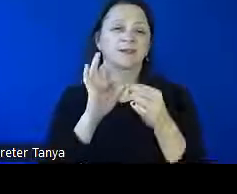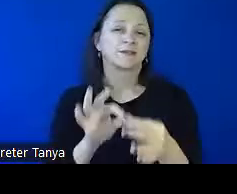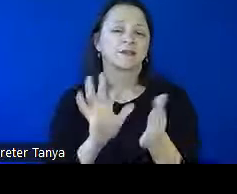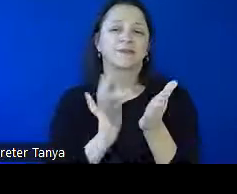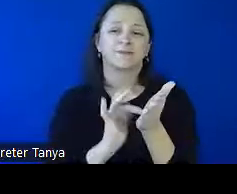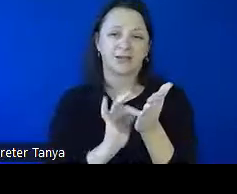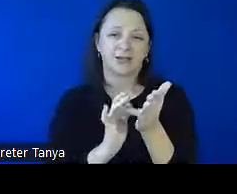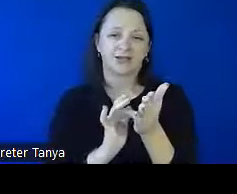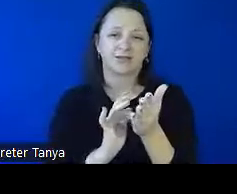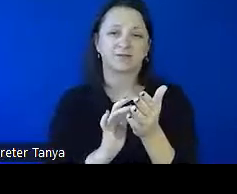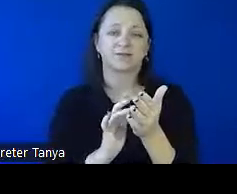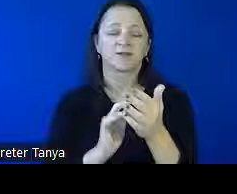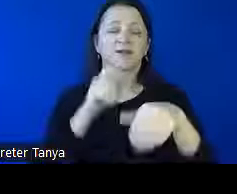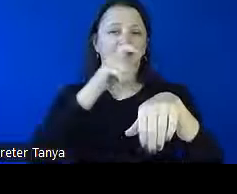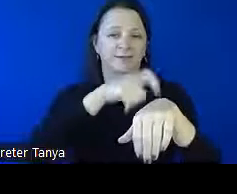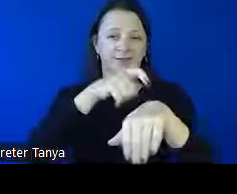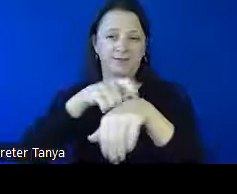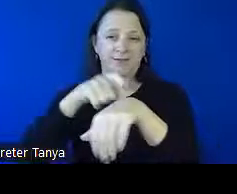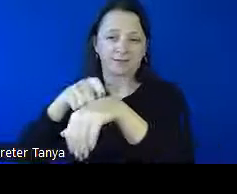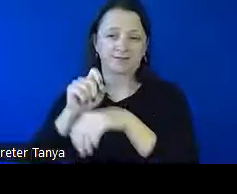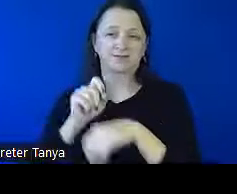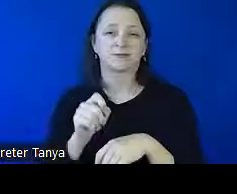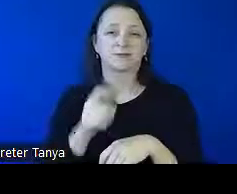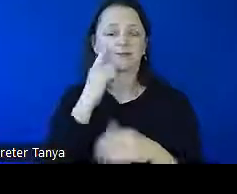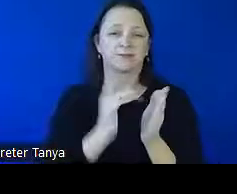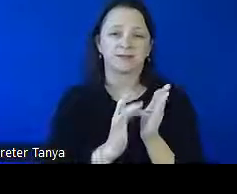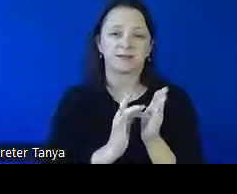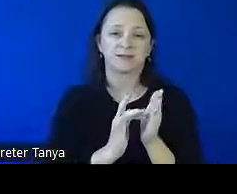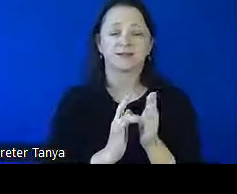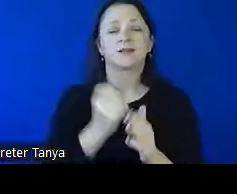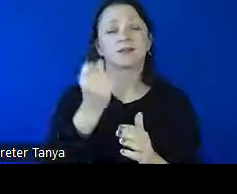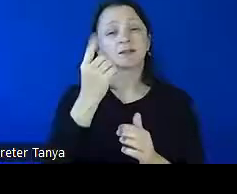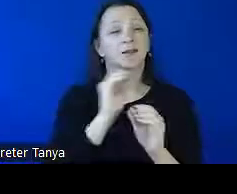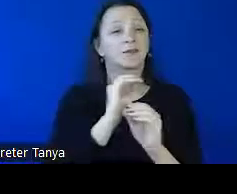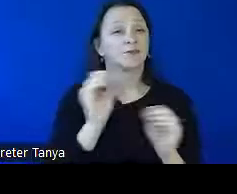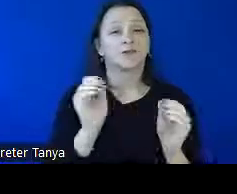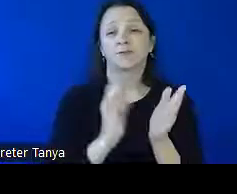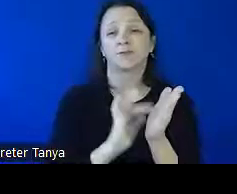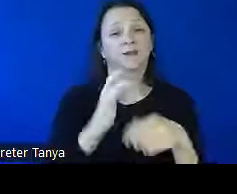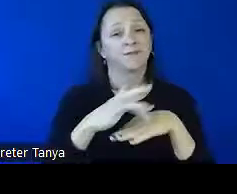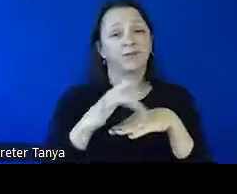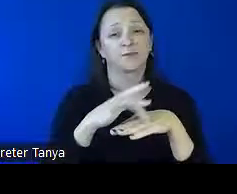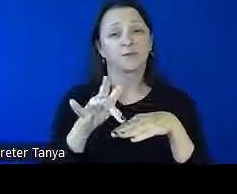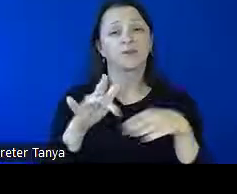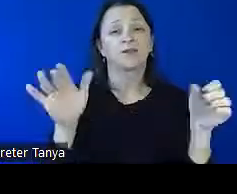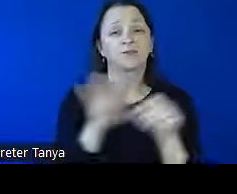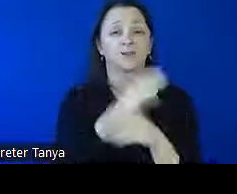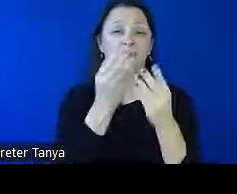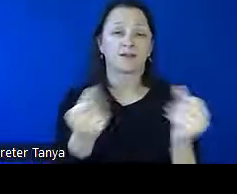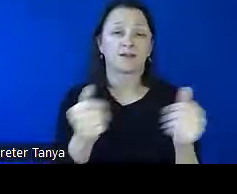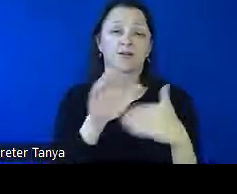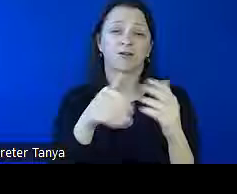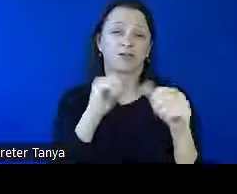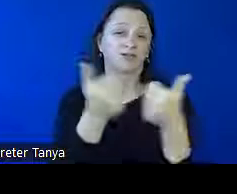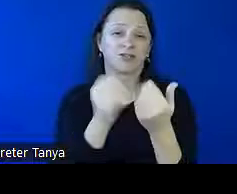whether it's the right time to choose it, and understanding that there are no medications that will eliminate all